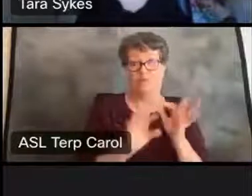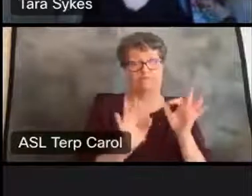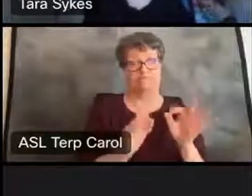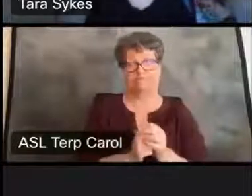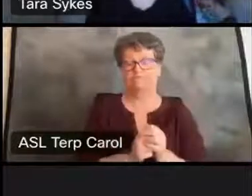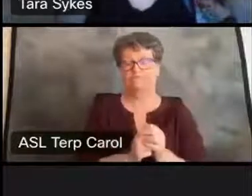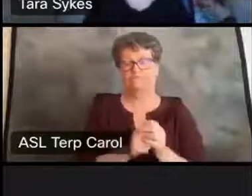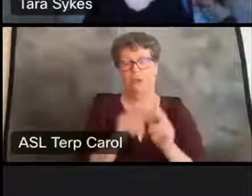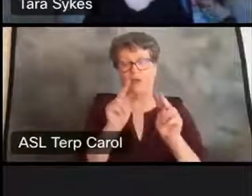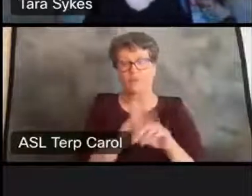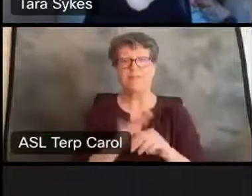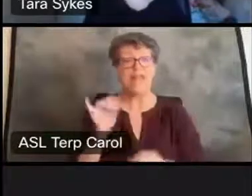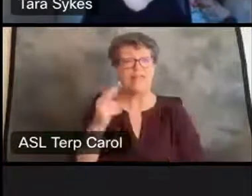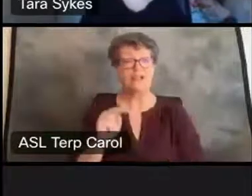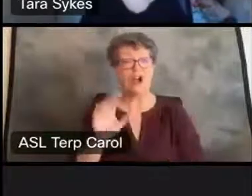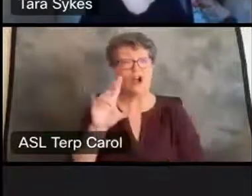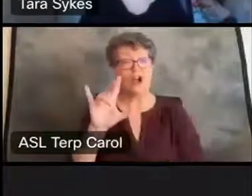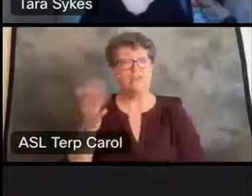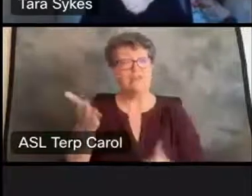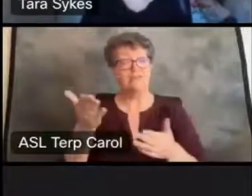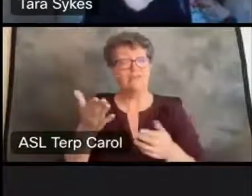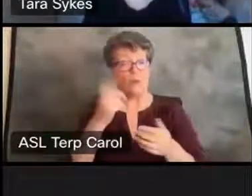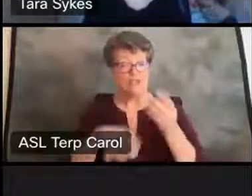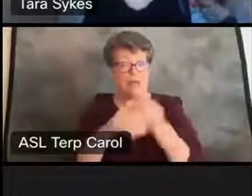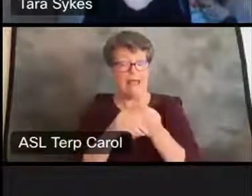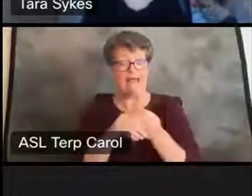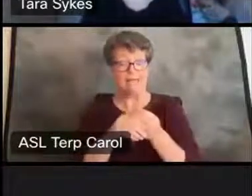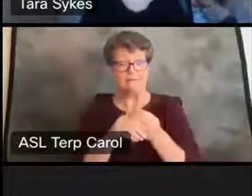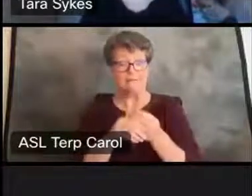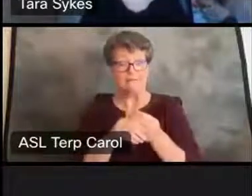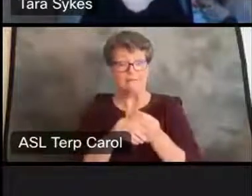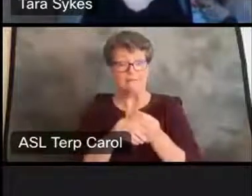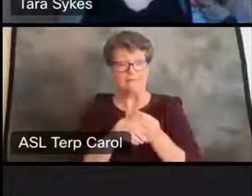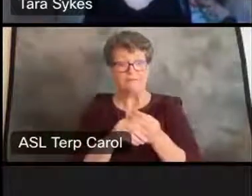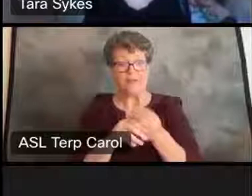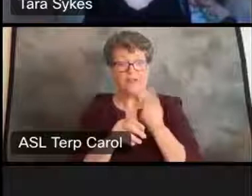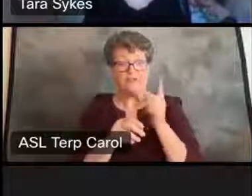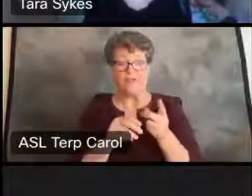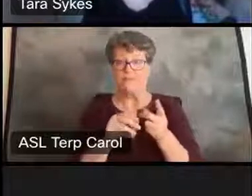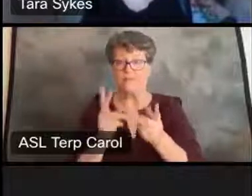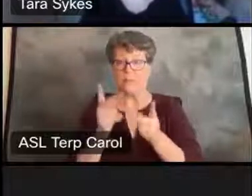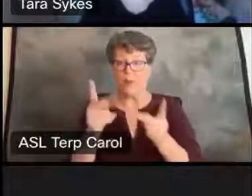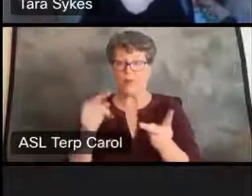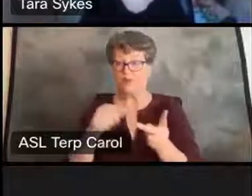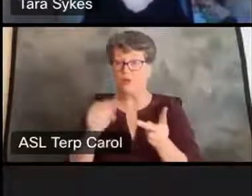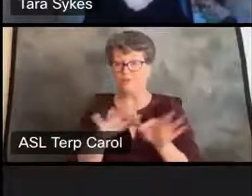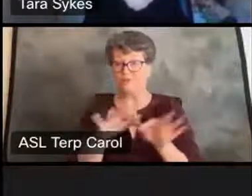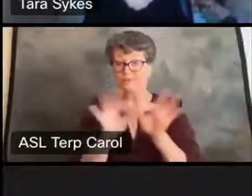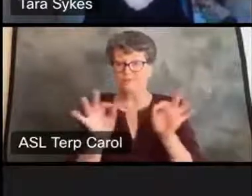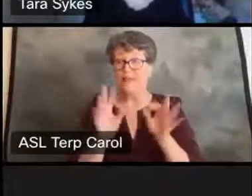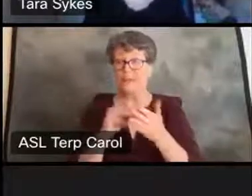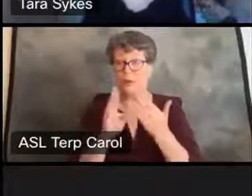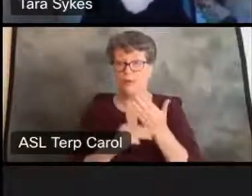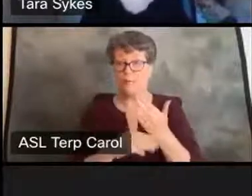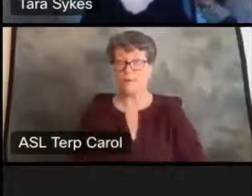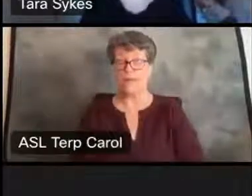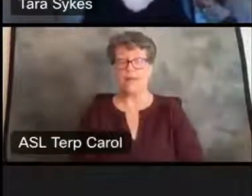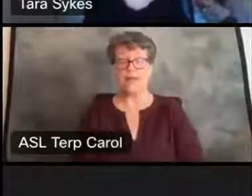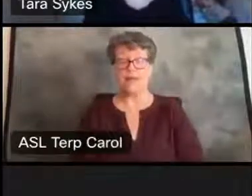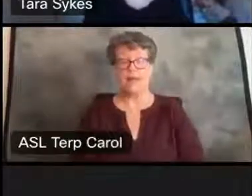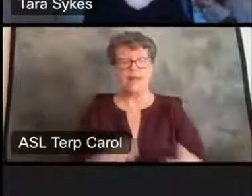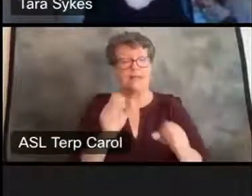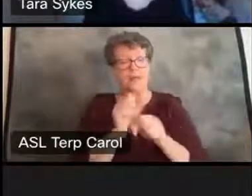at partnerships with the junior colleges. And so being able to have this opportunity and be able to go through an